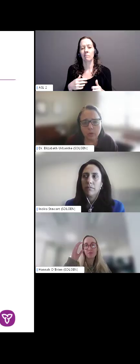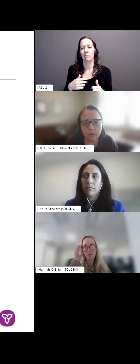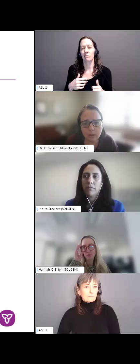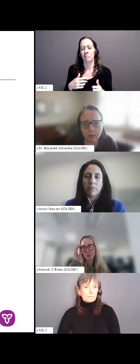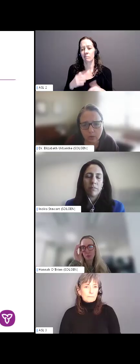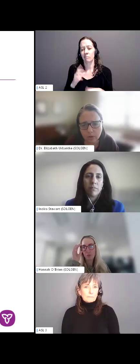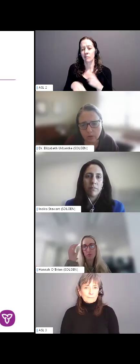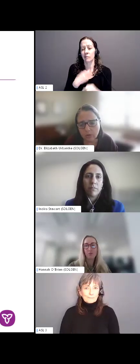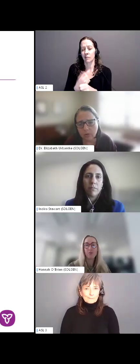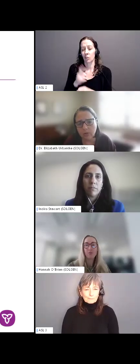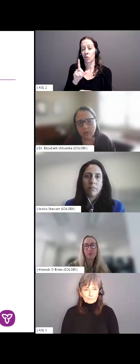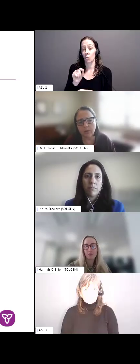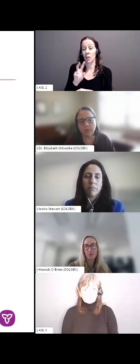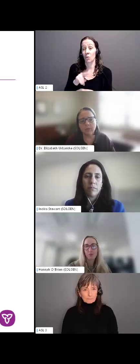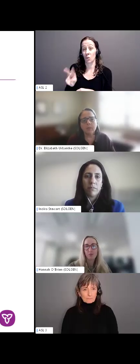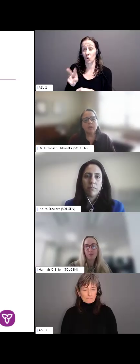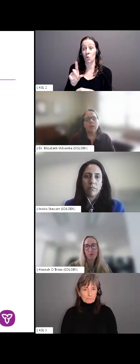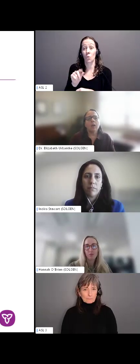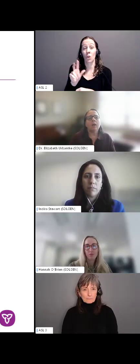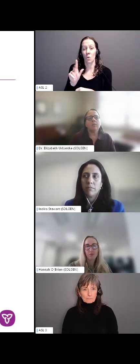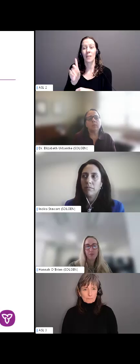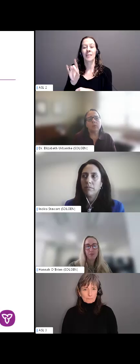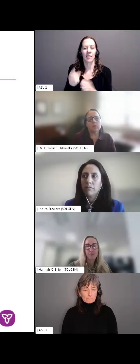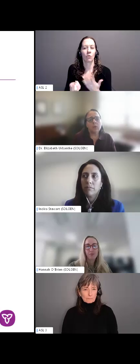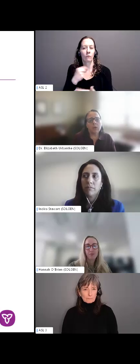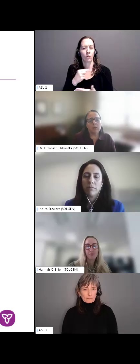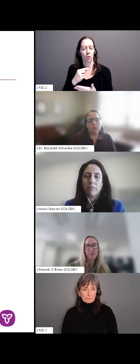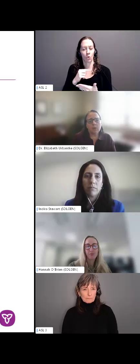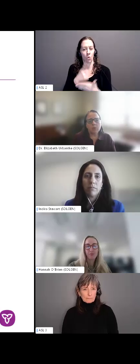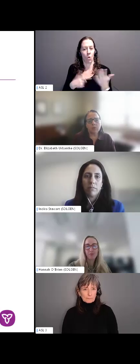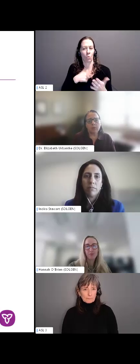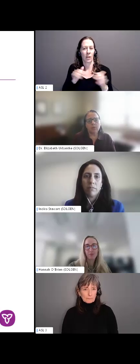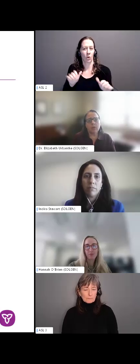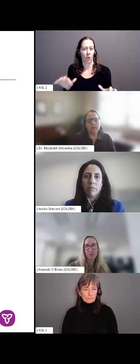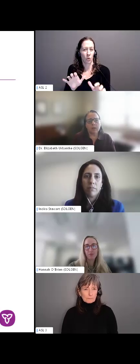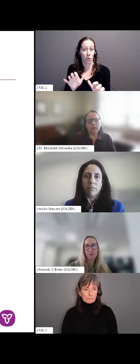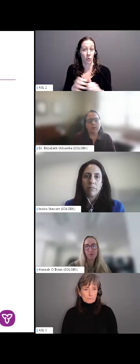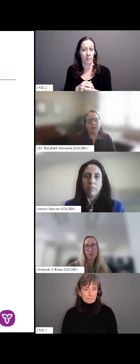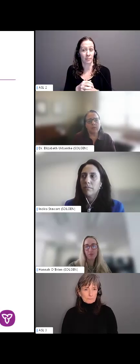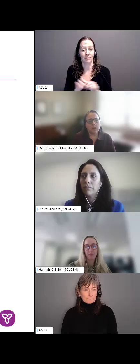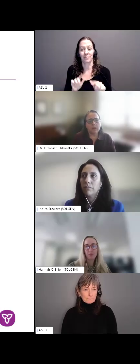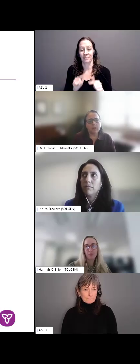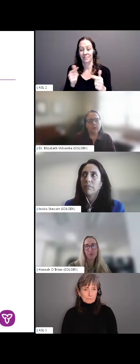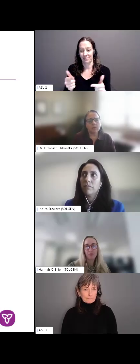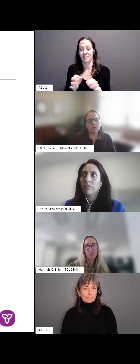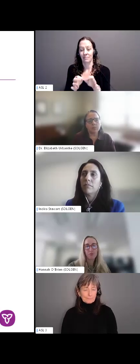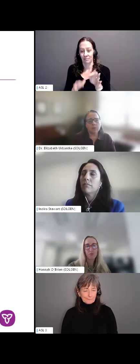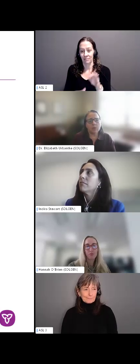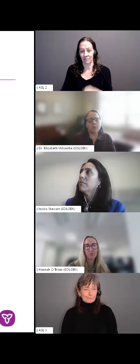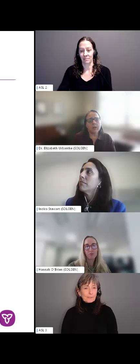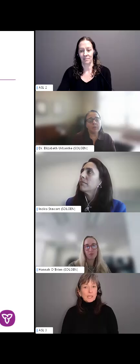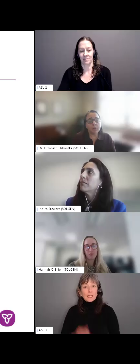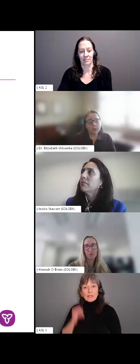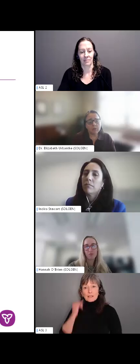in 2022, 2023. So we will review a death if the violence or